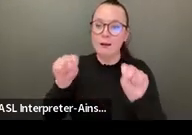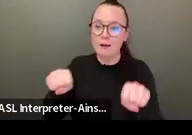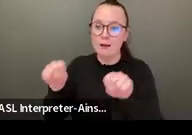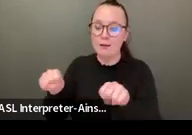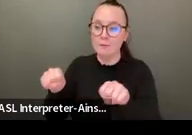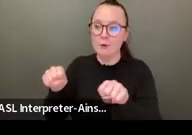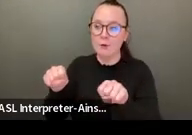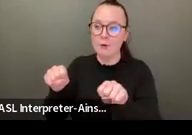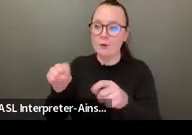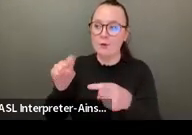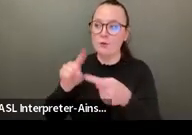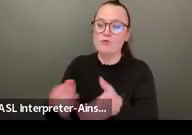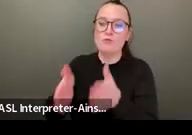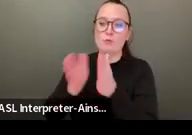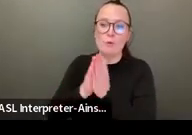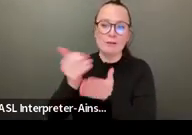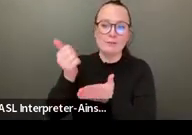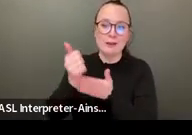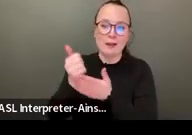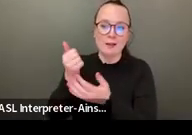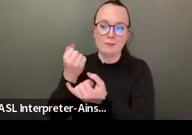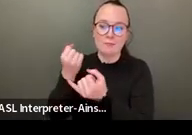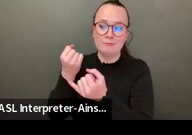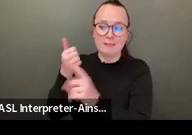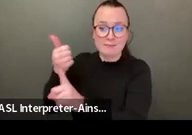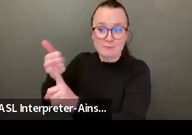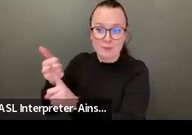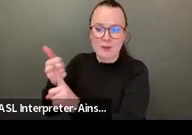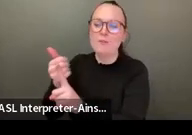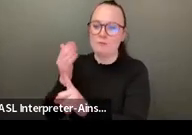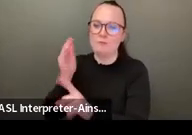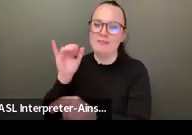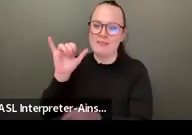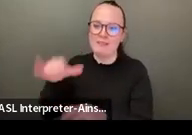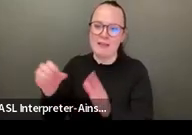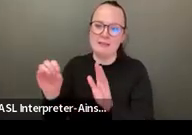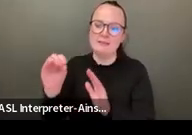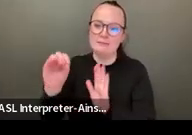request help independently, we will read that as zero. That's okay.